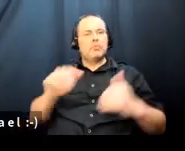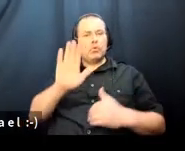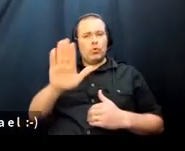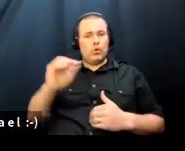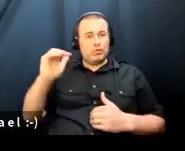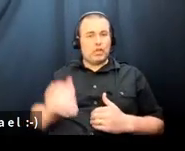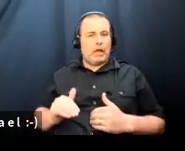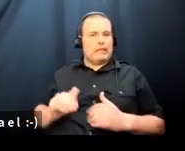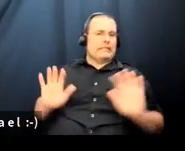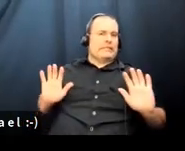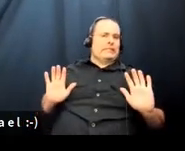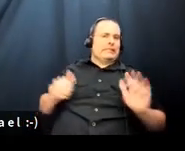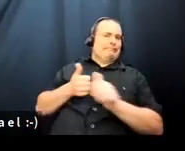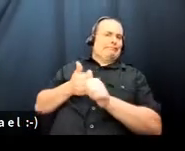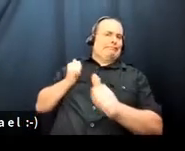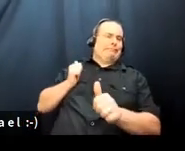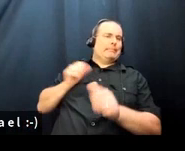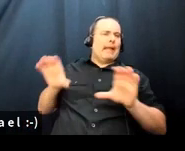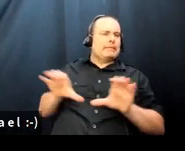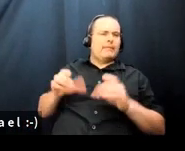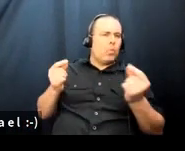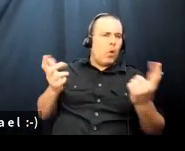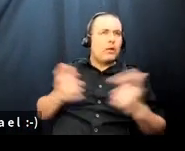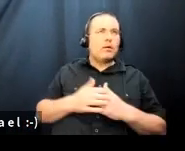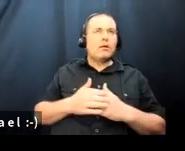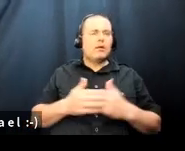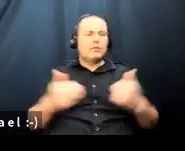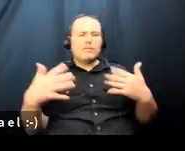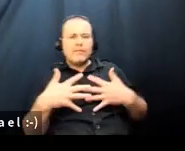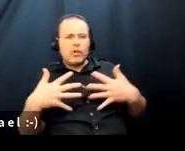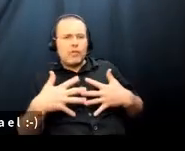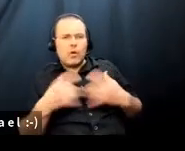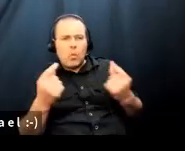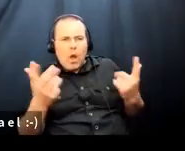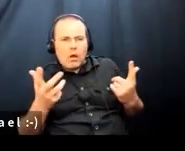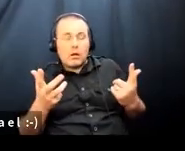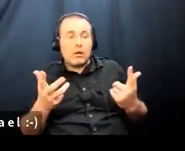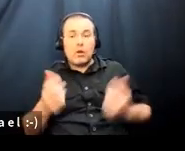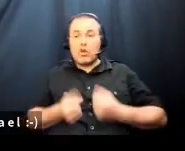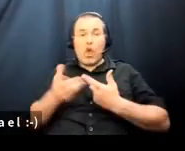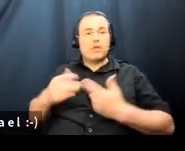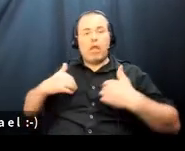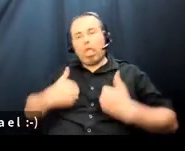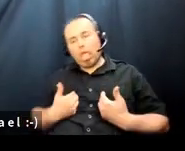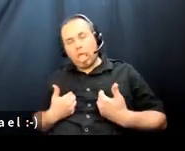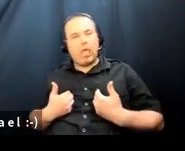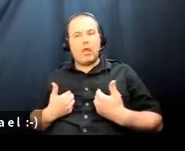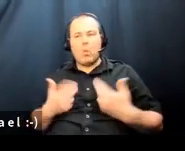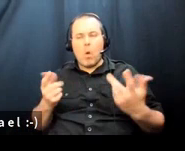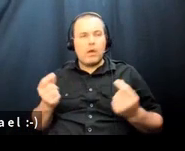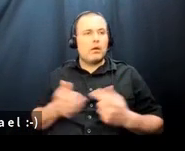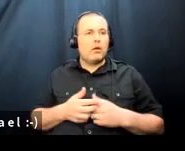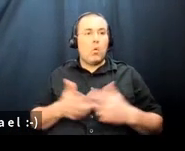act fearful? What makes them tired? What winds them up, like, as my grandmother used to